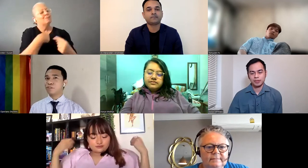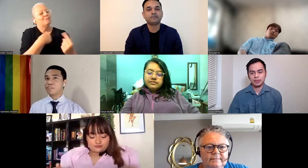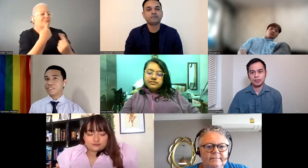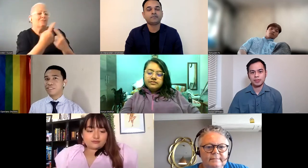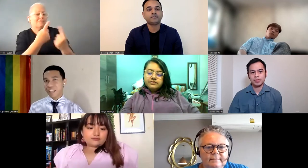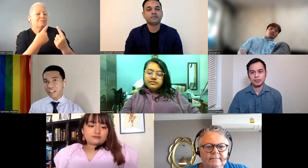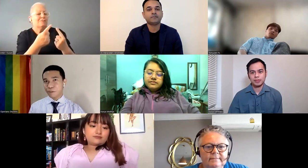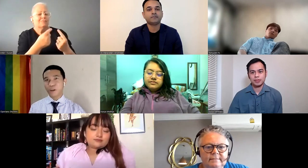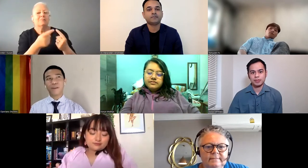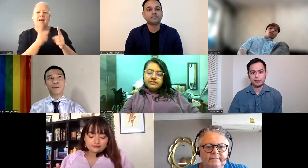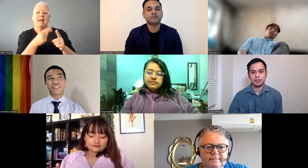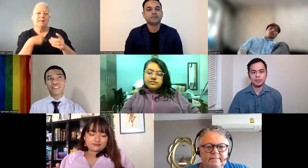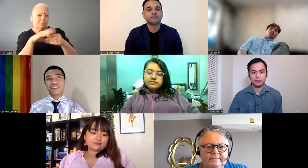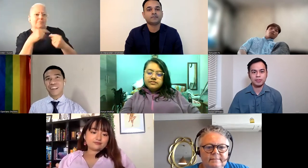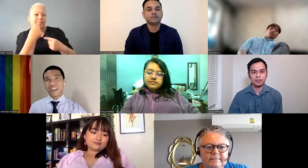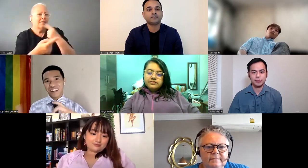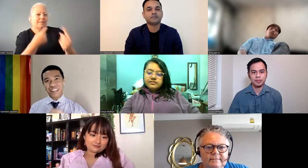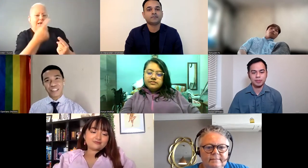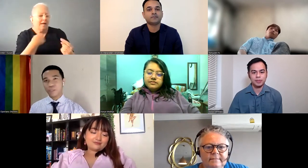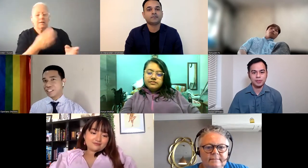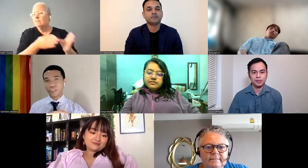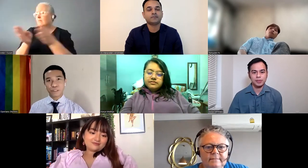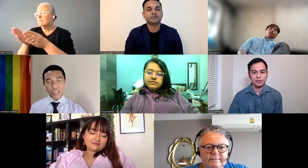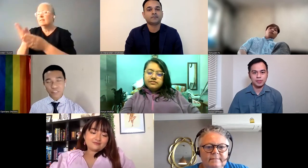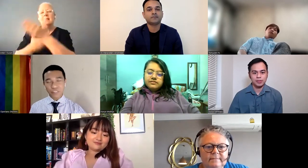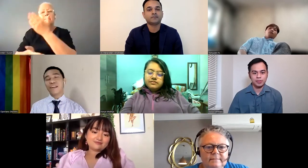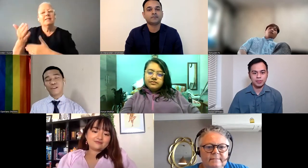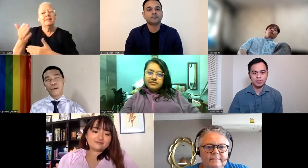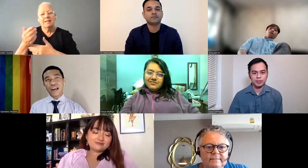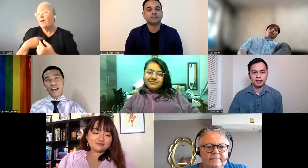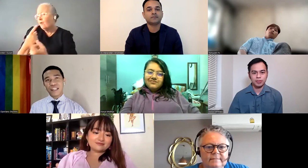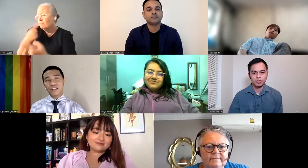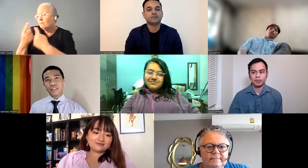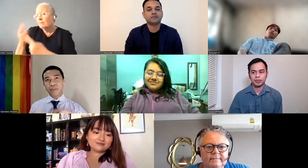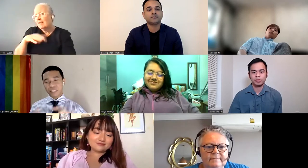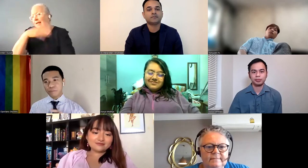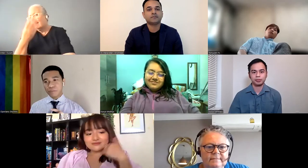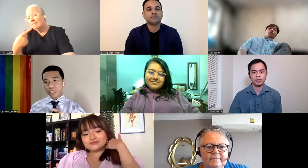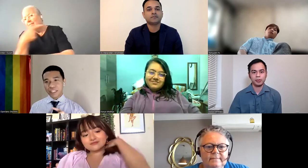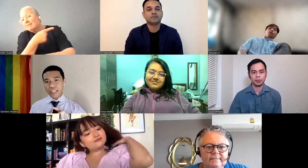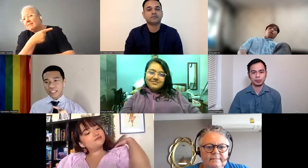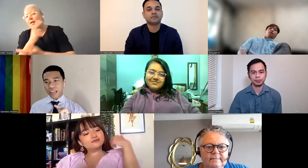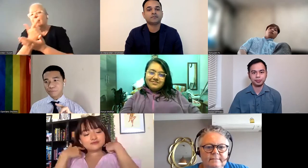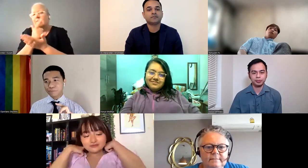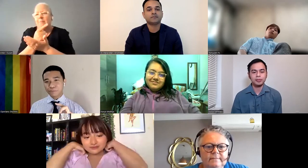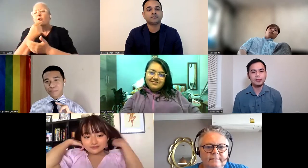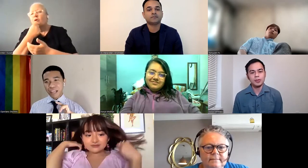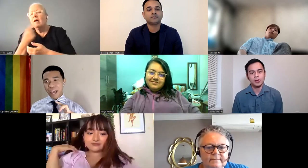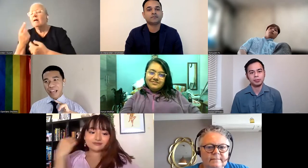I have to tell more about the LGBTQ spectrum. So it really impacted me in a sense